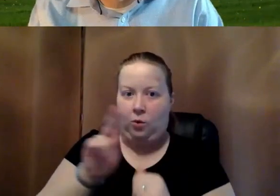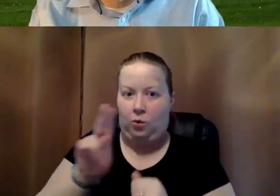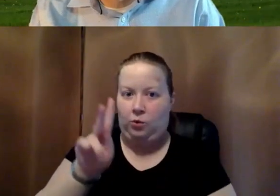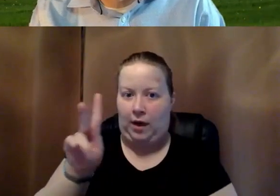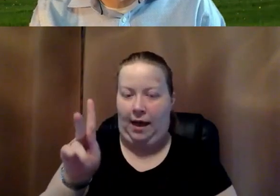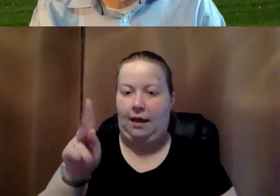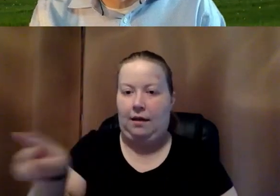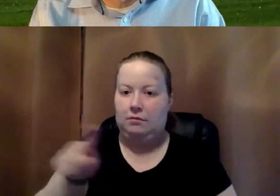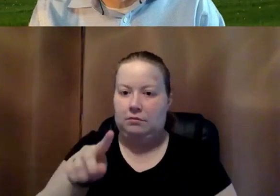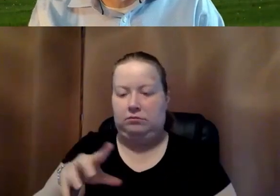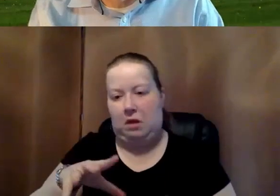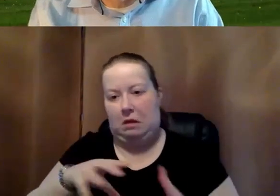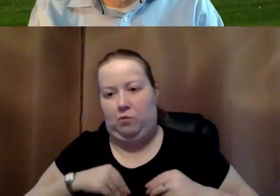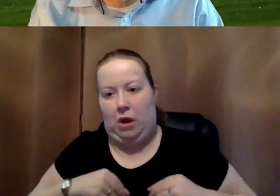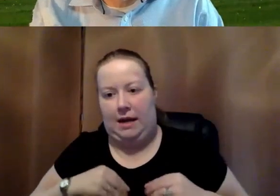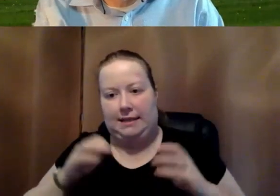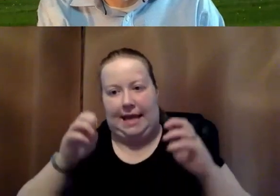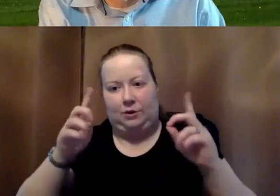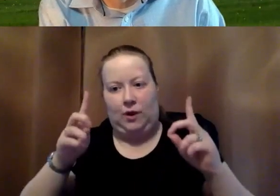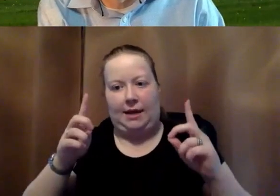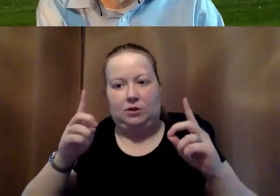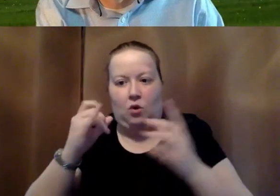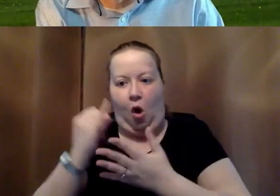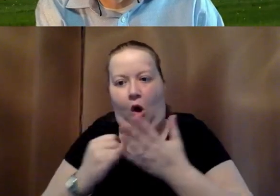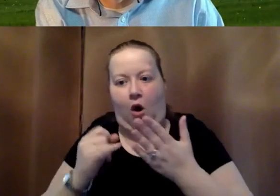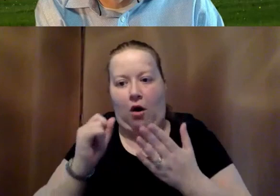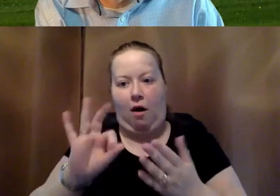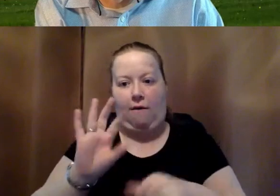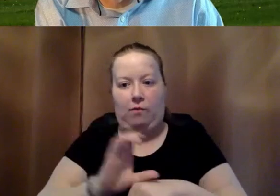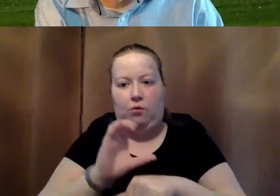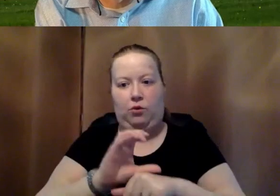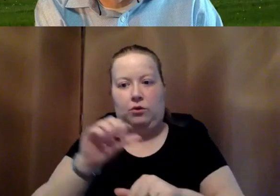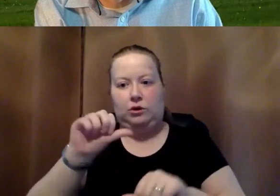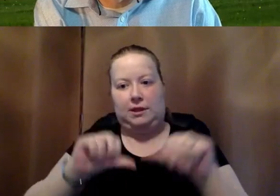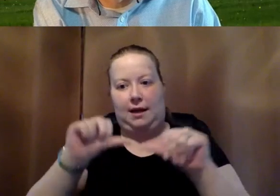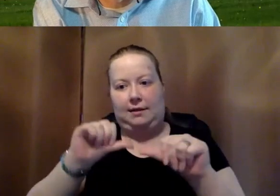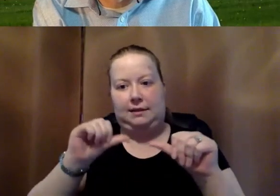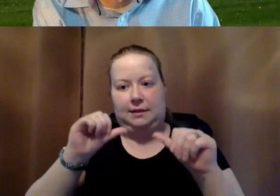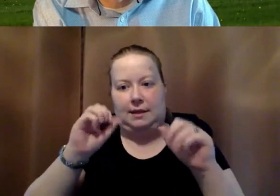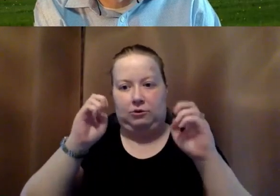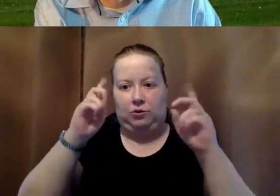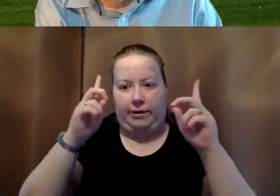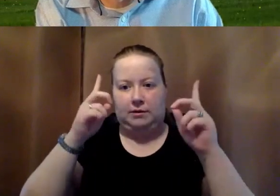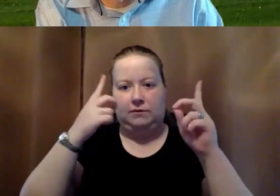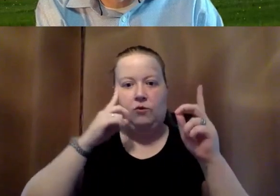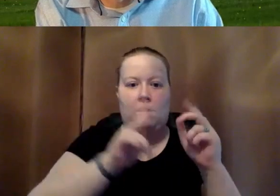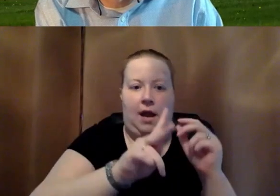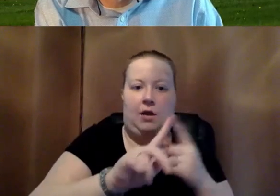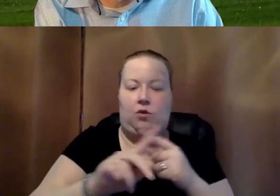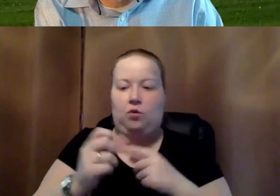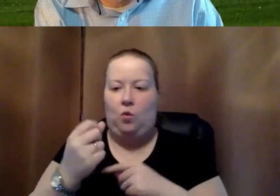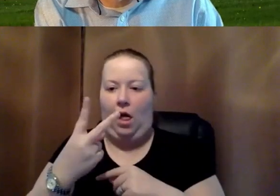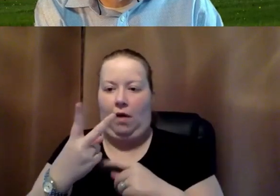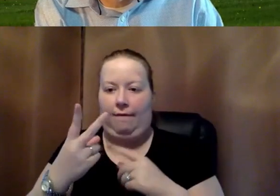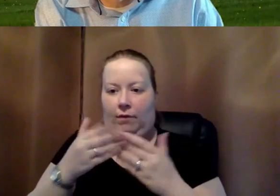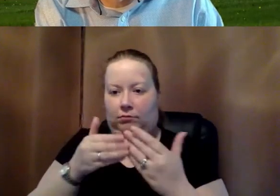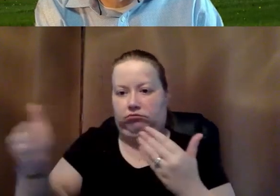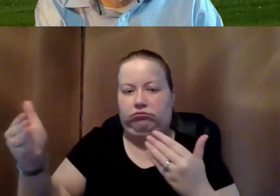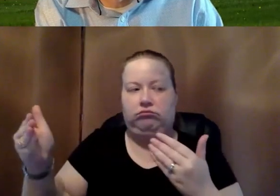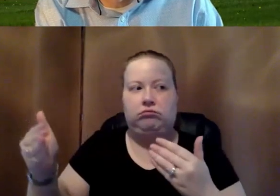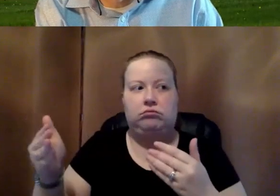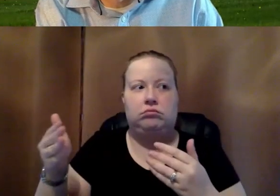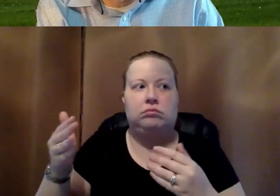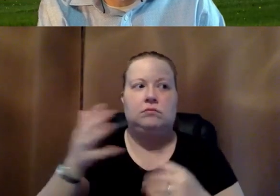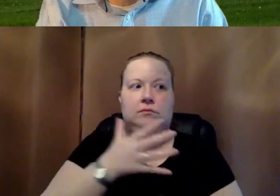embraced the sort of educational arc of computer science education for K through 12 and beyond. And and